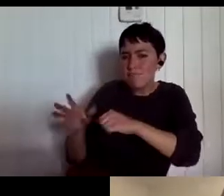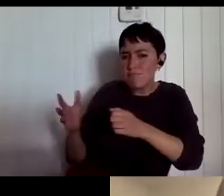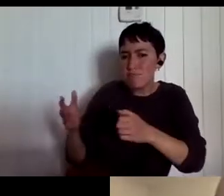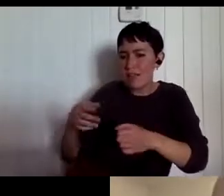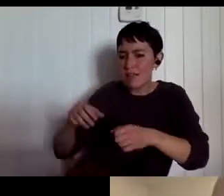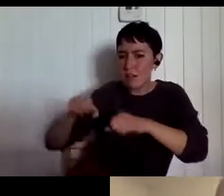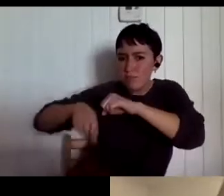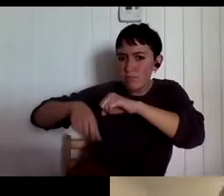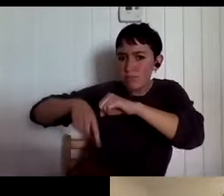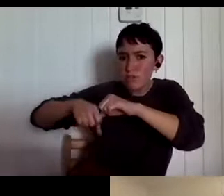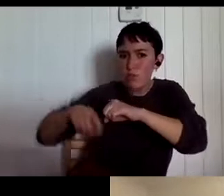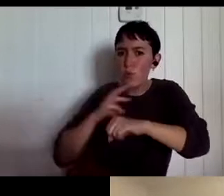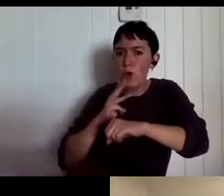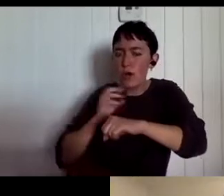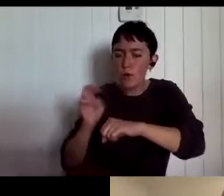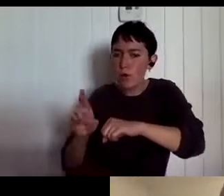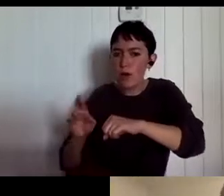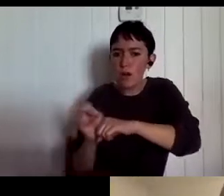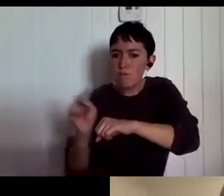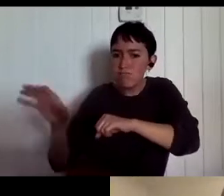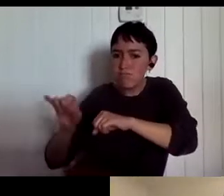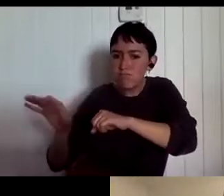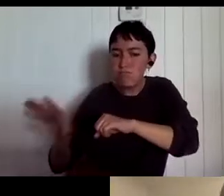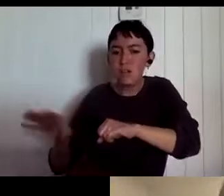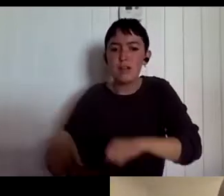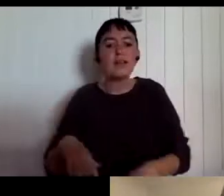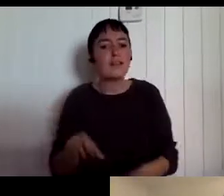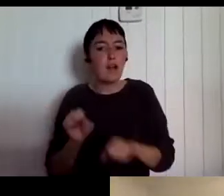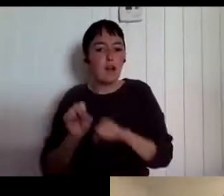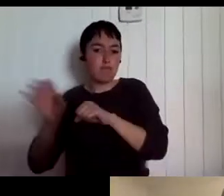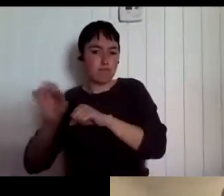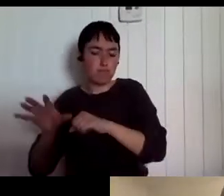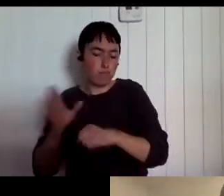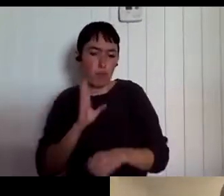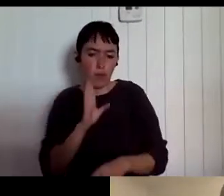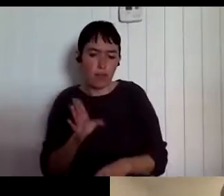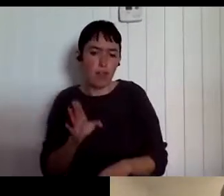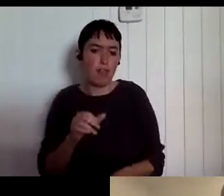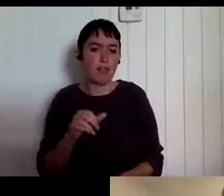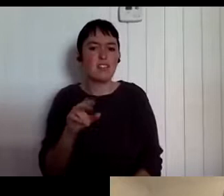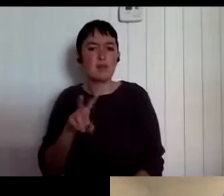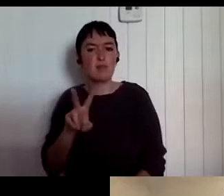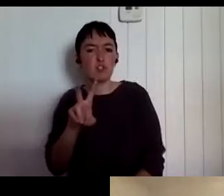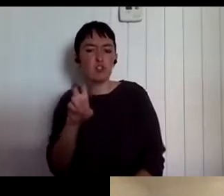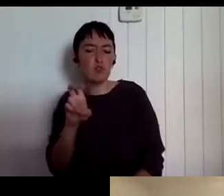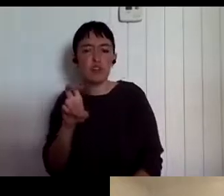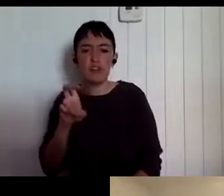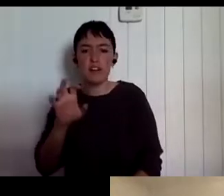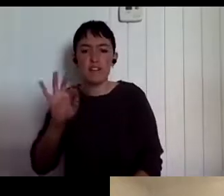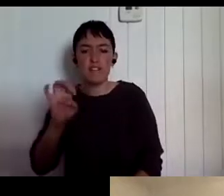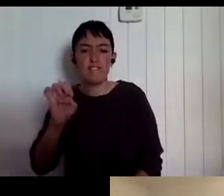out of the car because the temperature you're typically running at is around, it's around 200 Fahrenheit coming out of the